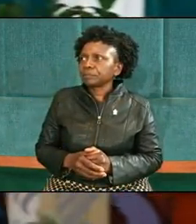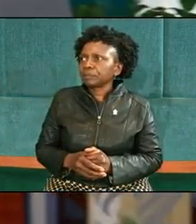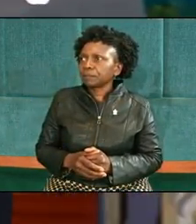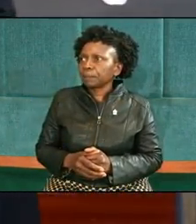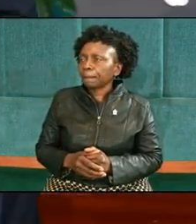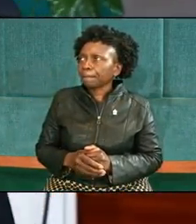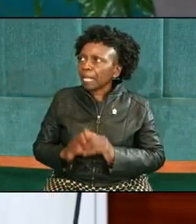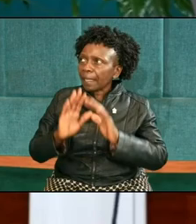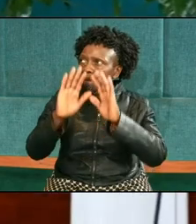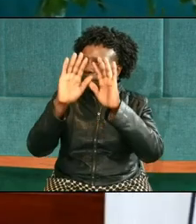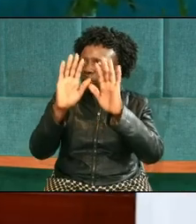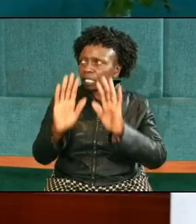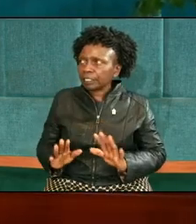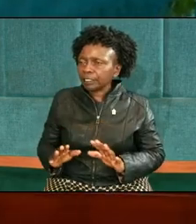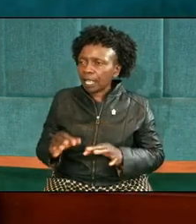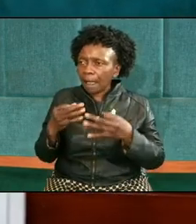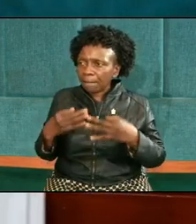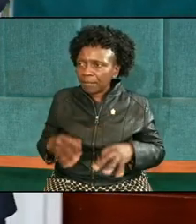Amazing.